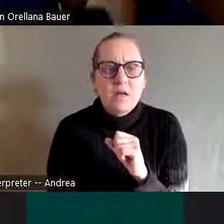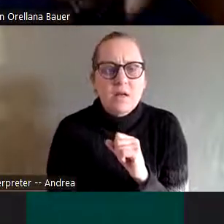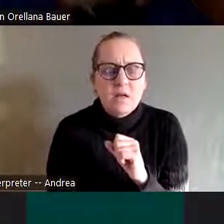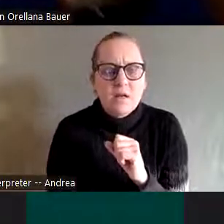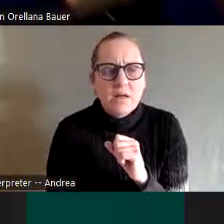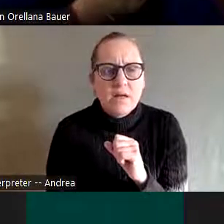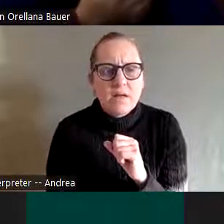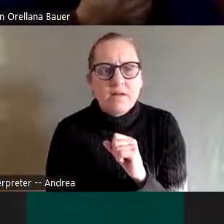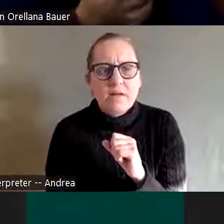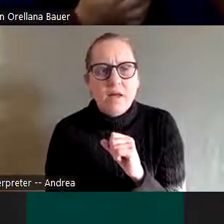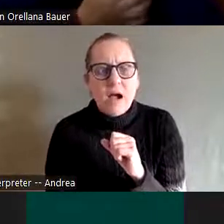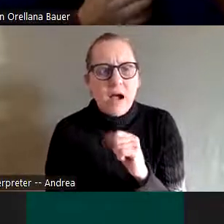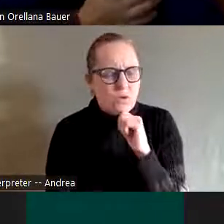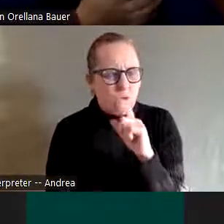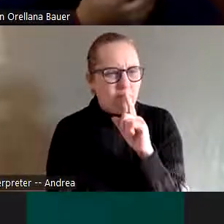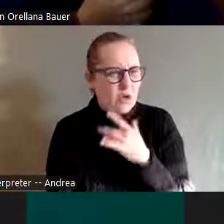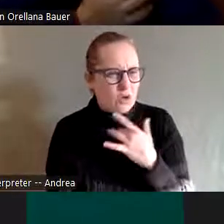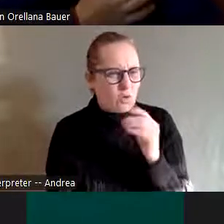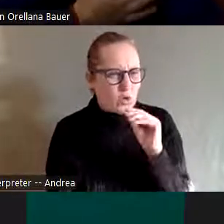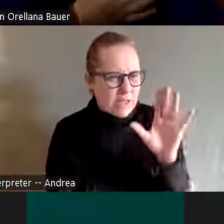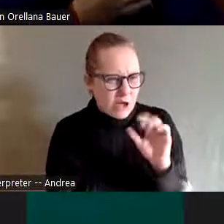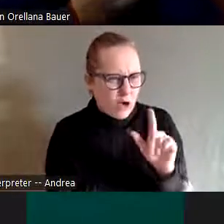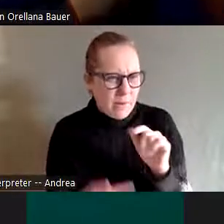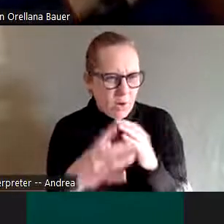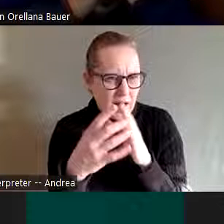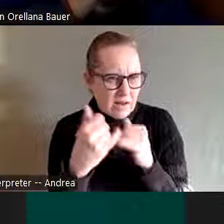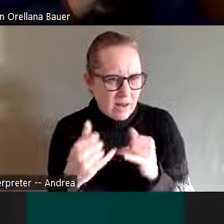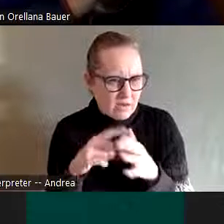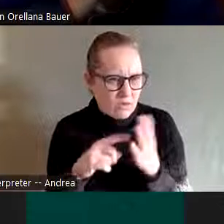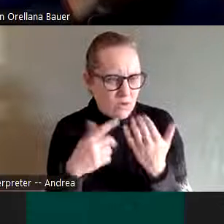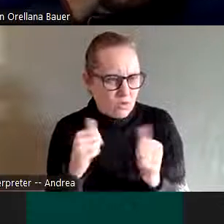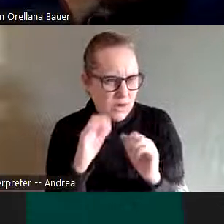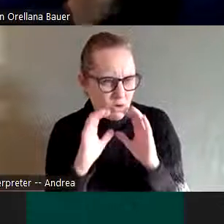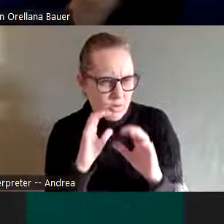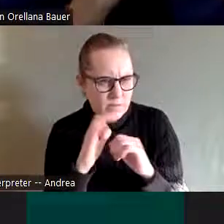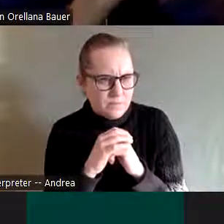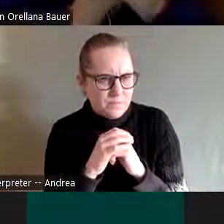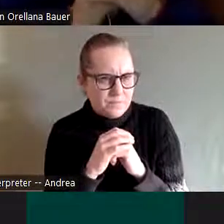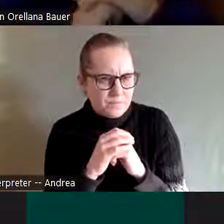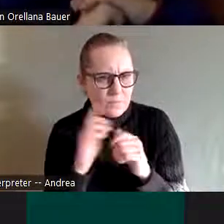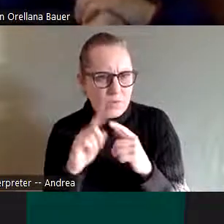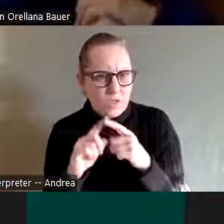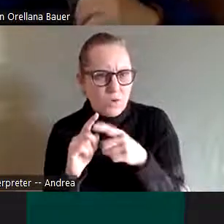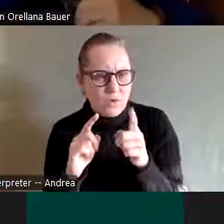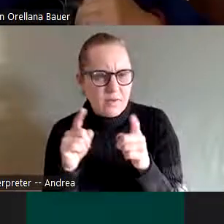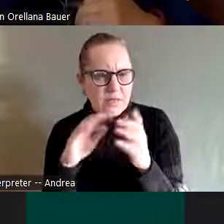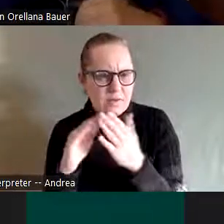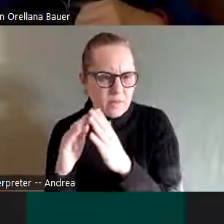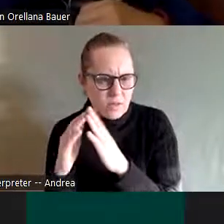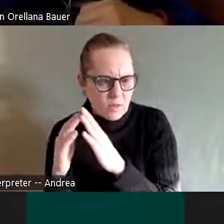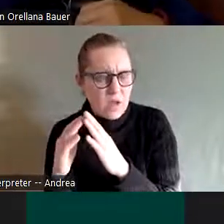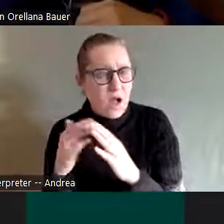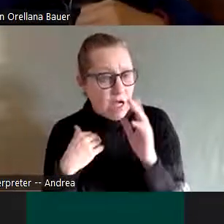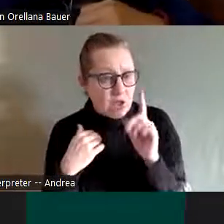it is, I don't feel clear on the guidelines in which how to communicate to these communities I do